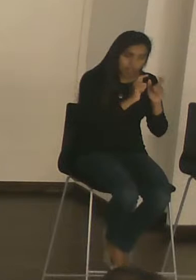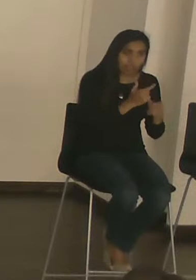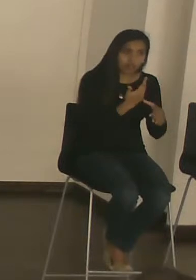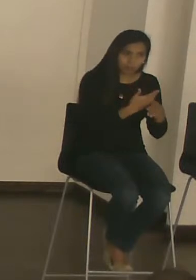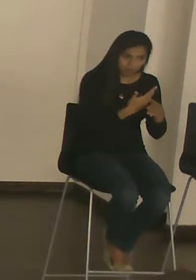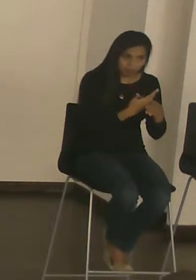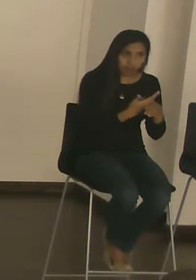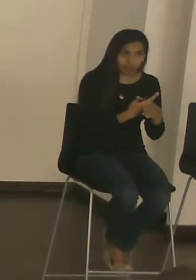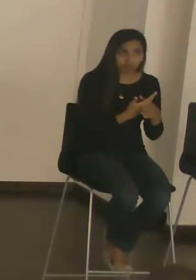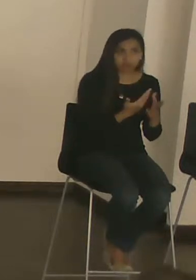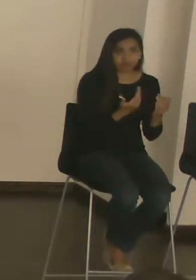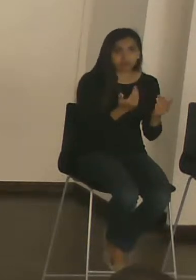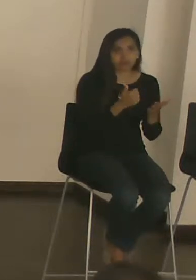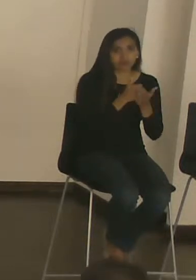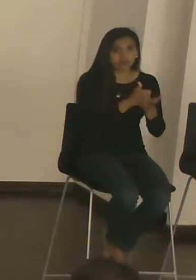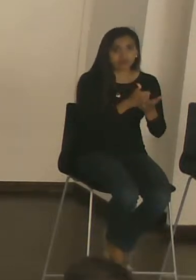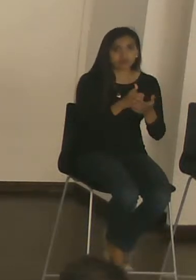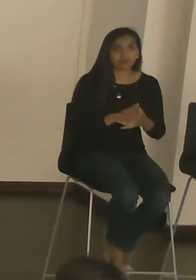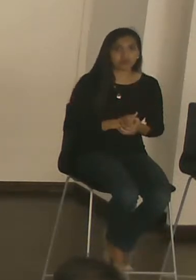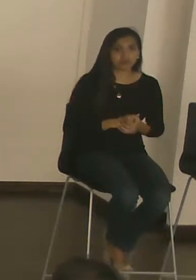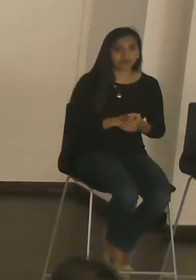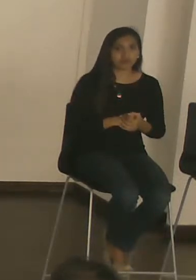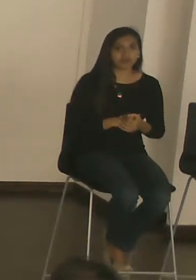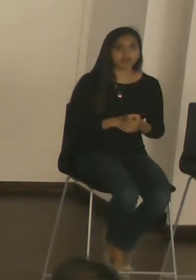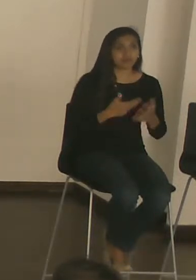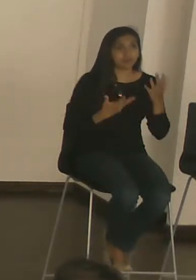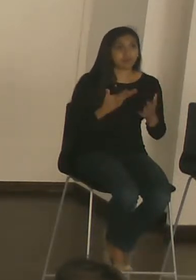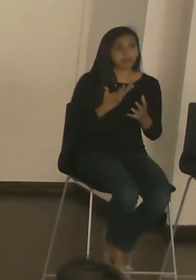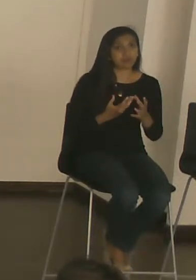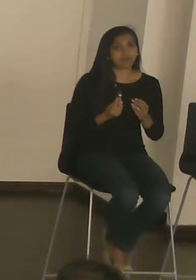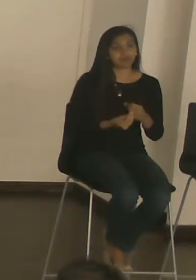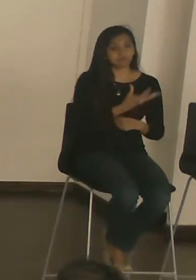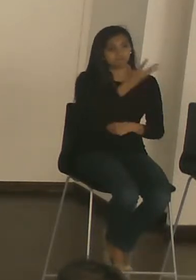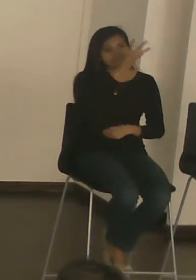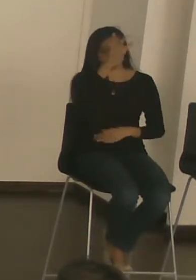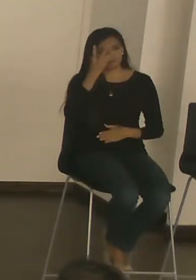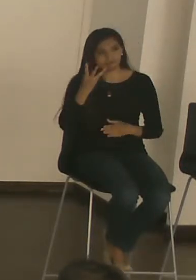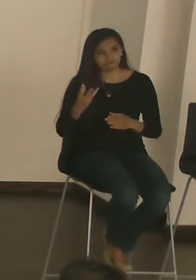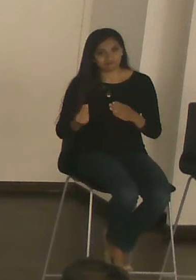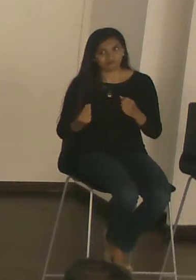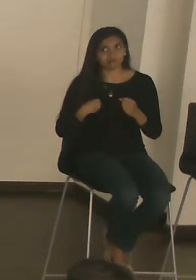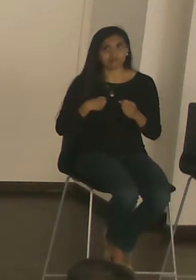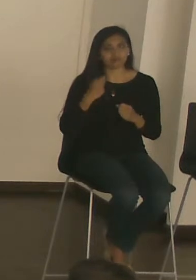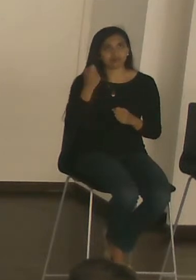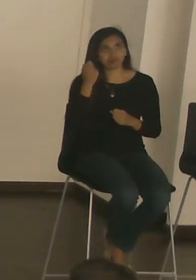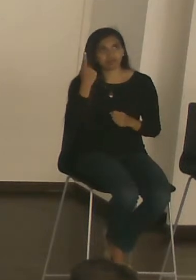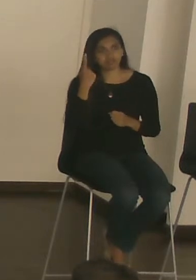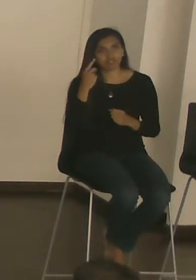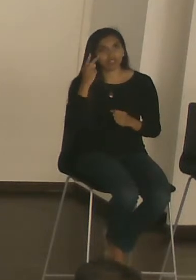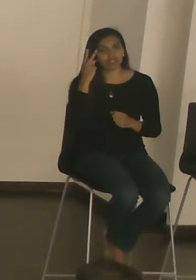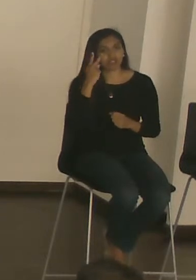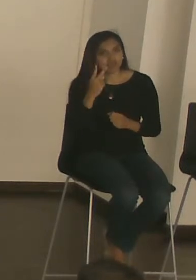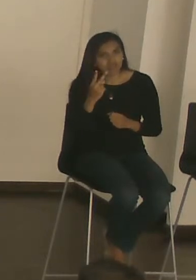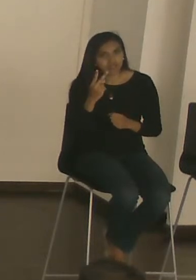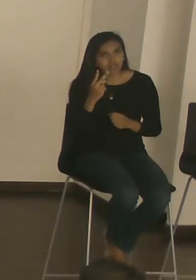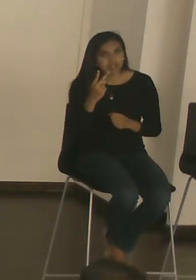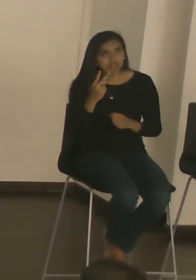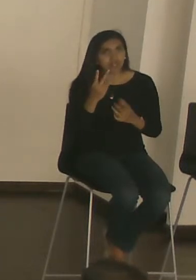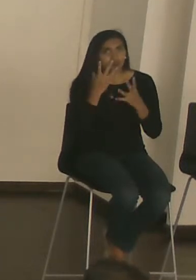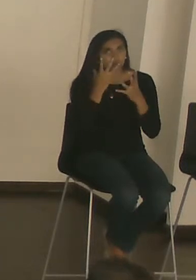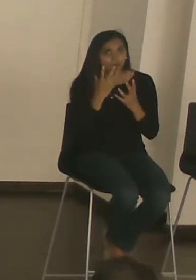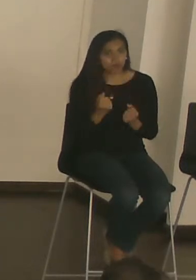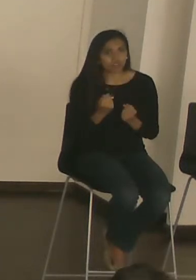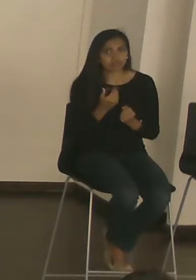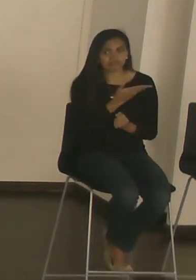And I think at the end of the day, this is what I would like to yeah, bring to